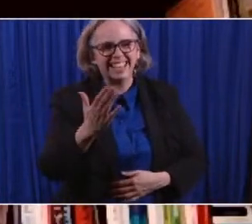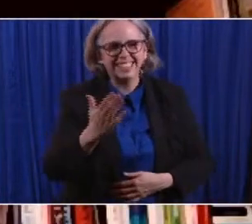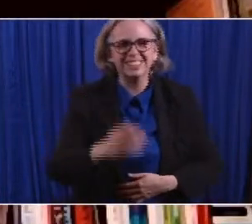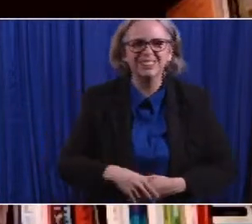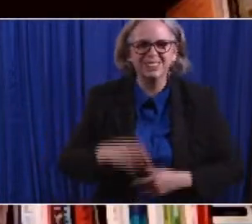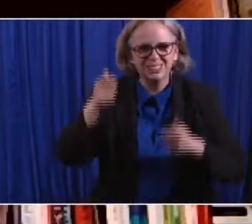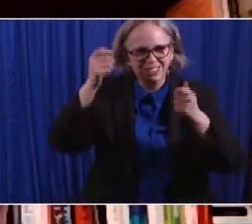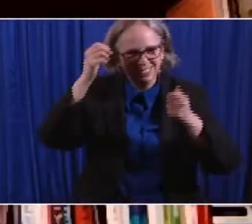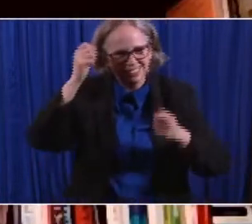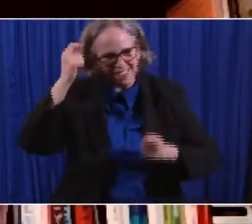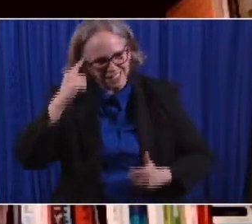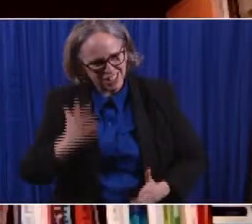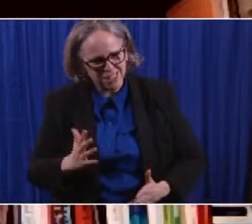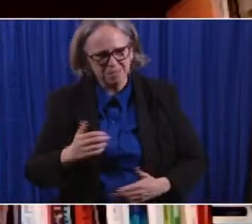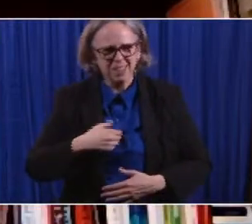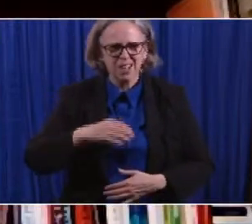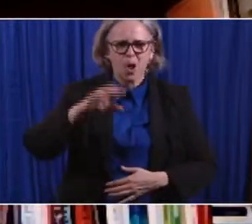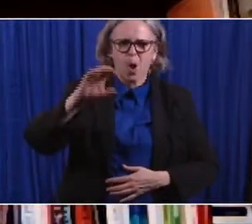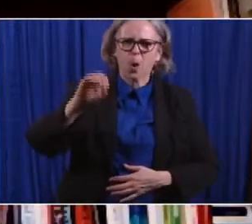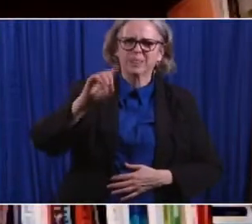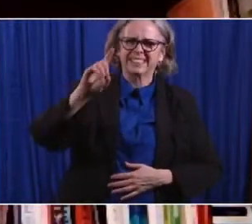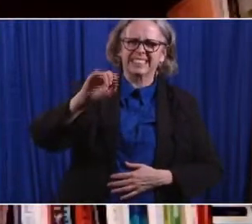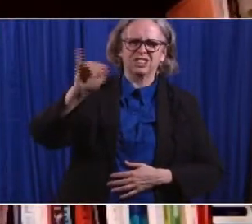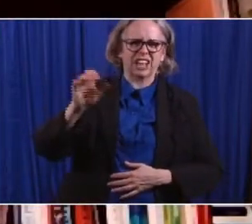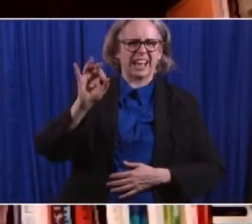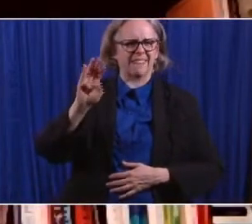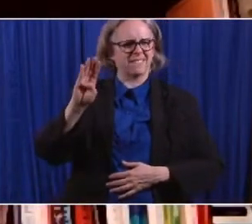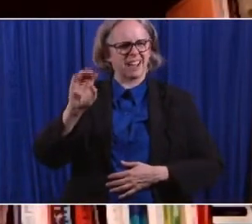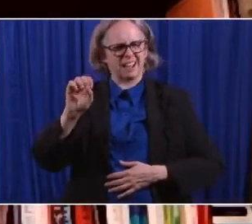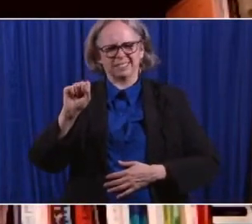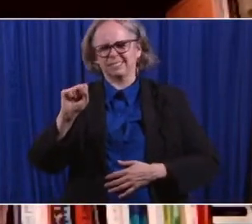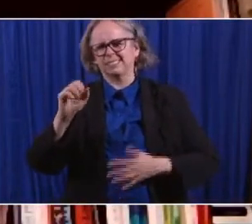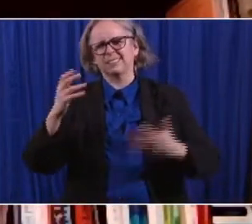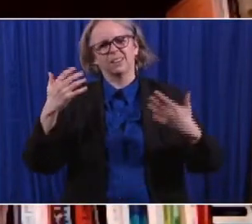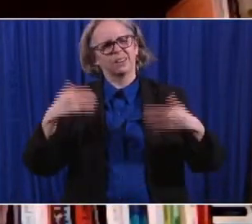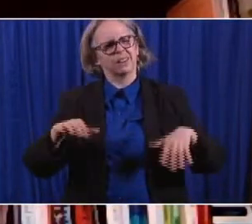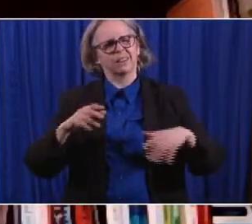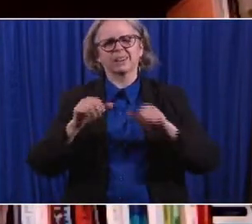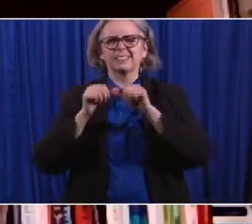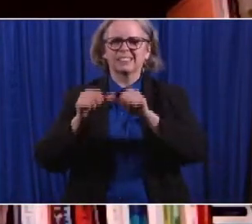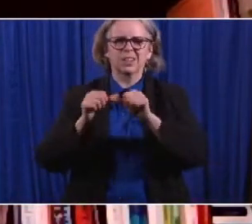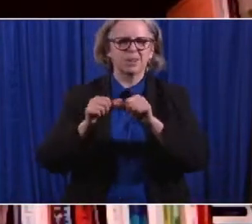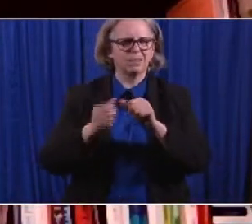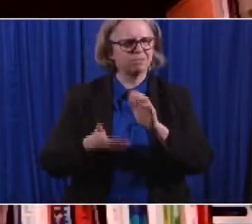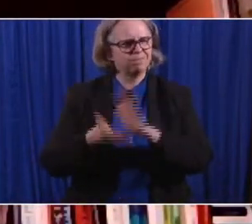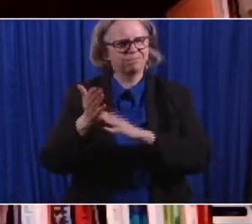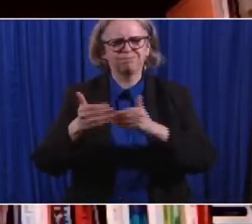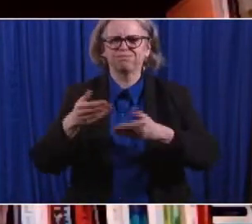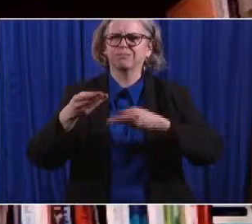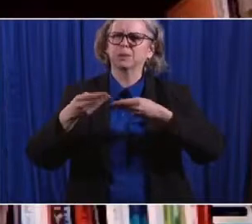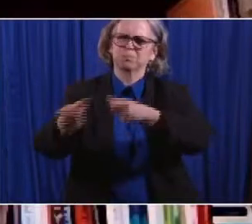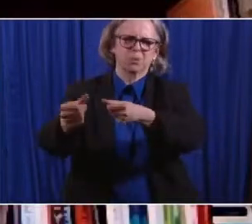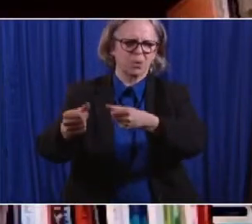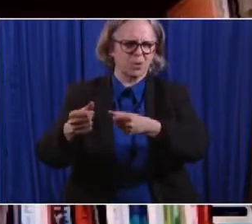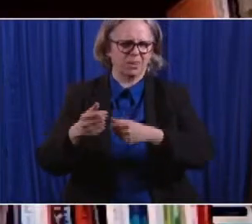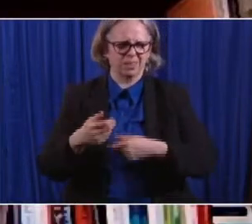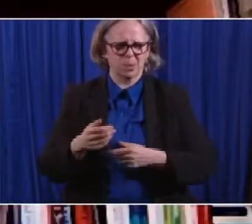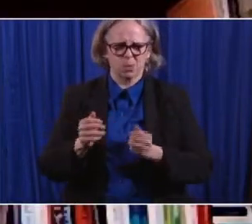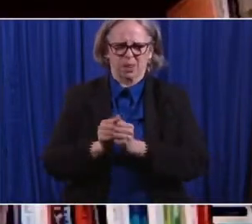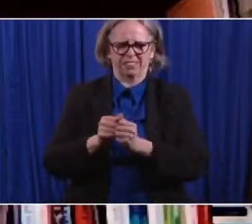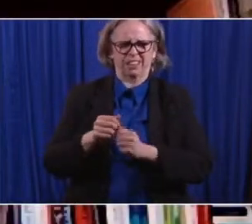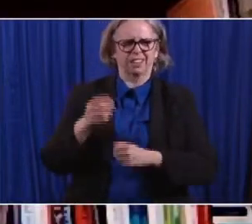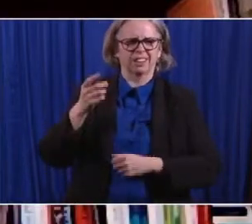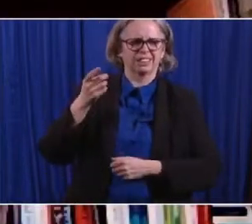know ODJFS will be in great hands under Director Damschroeder's leadership. It's truly been an honor to serve on your